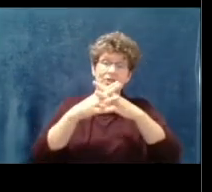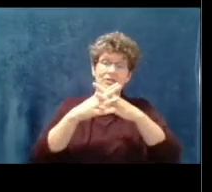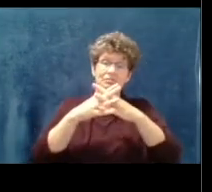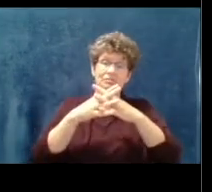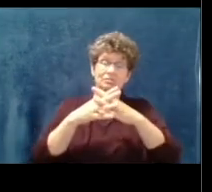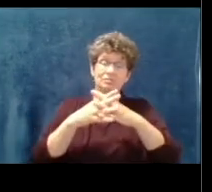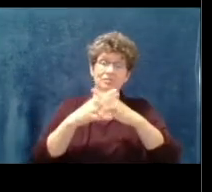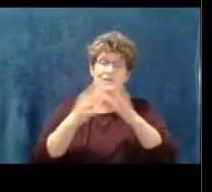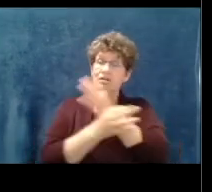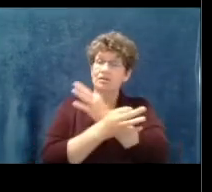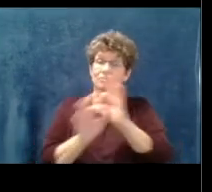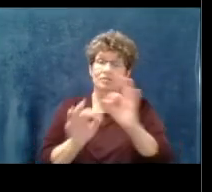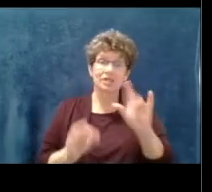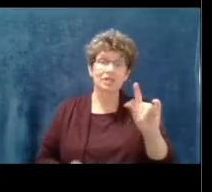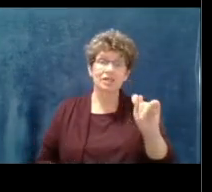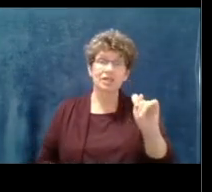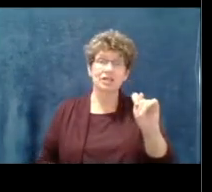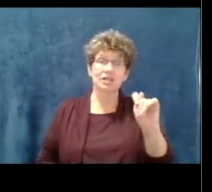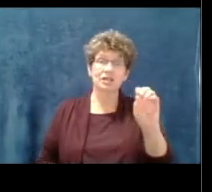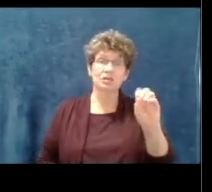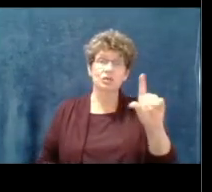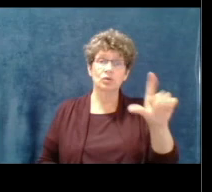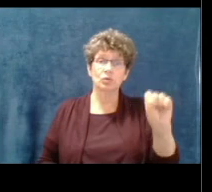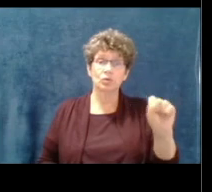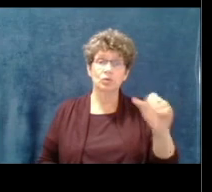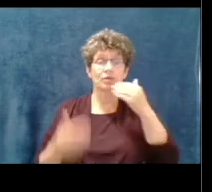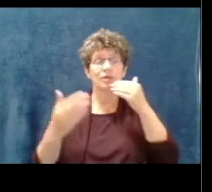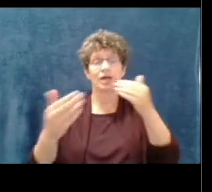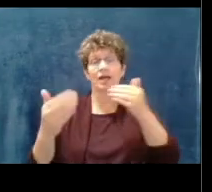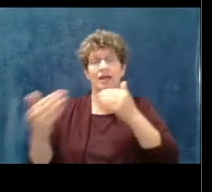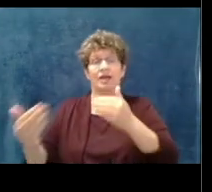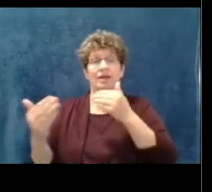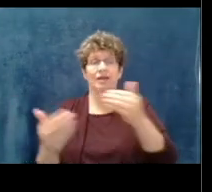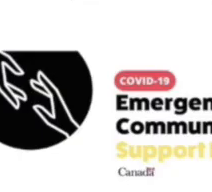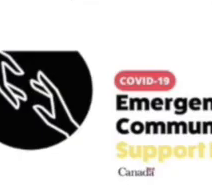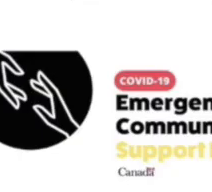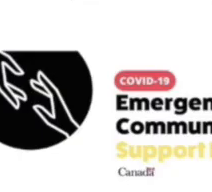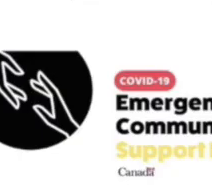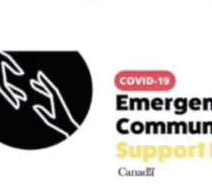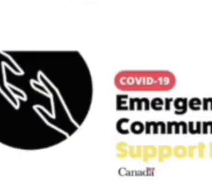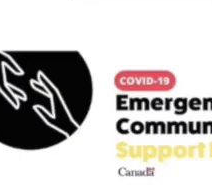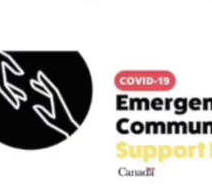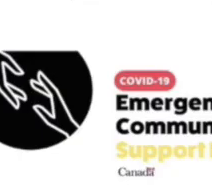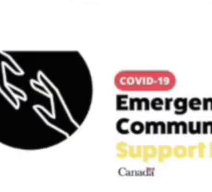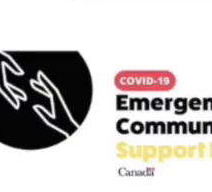tools, welcome to use them if you're interested. Thank you all so much for your attention.